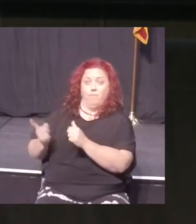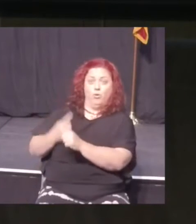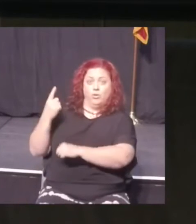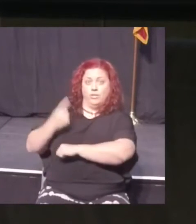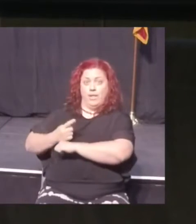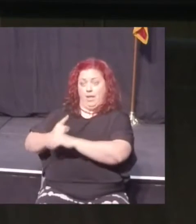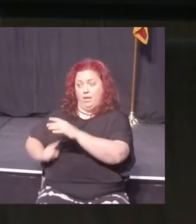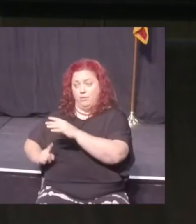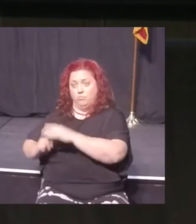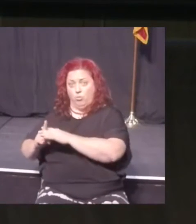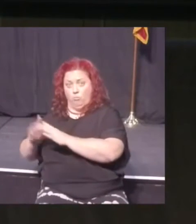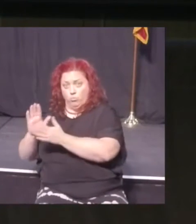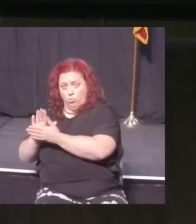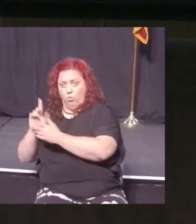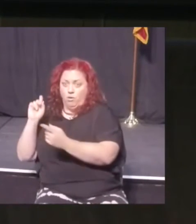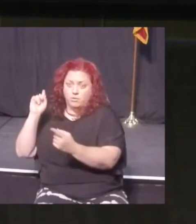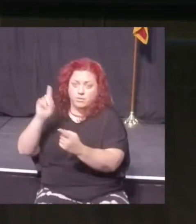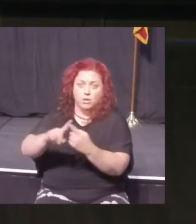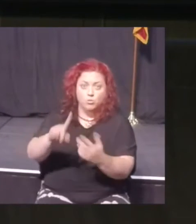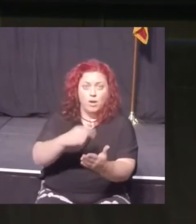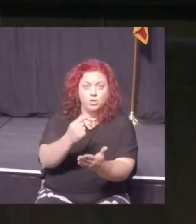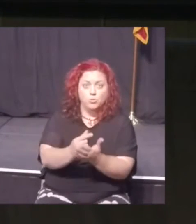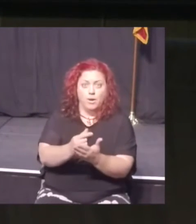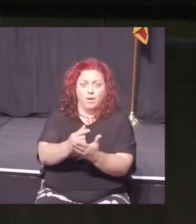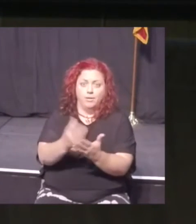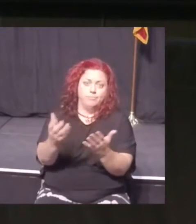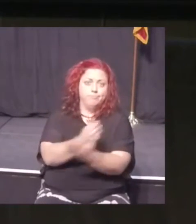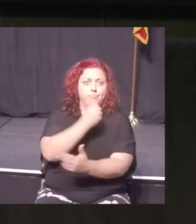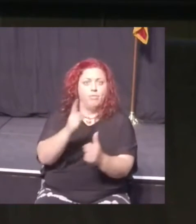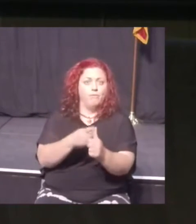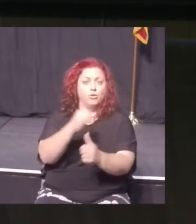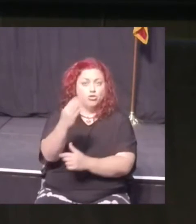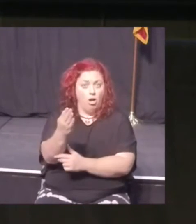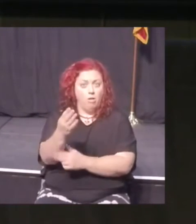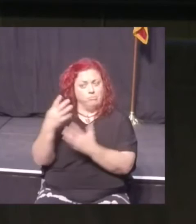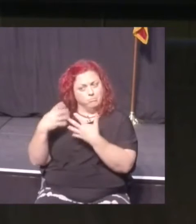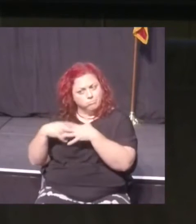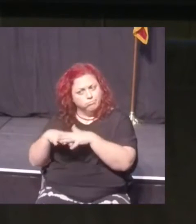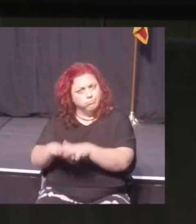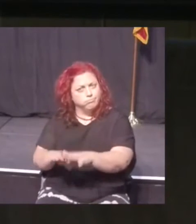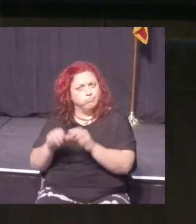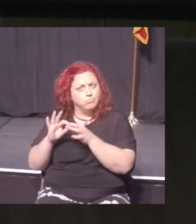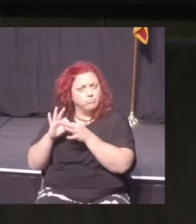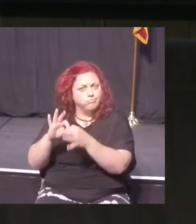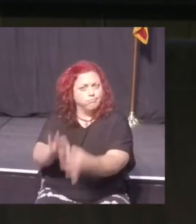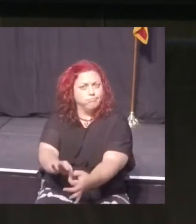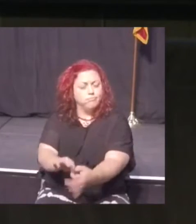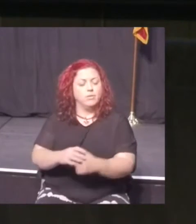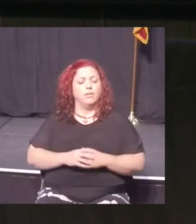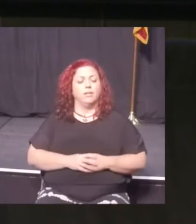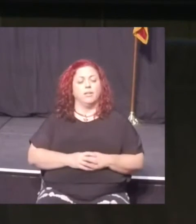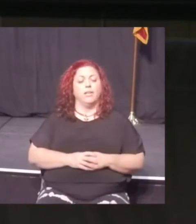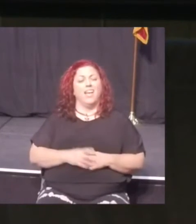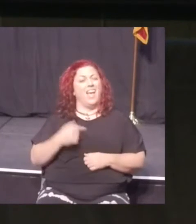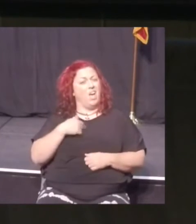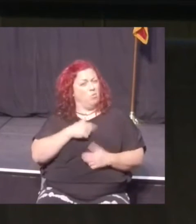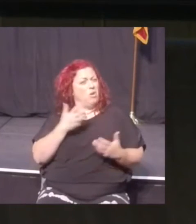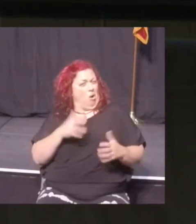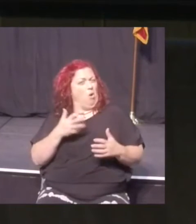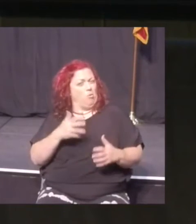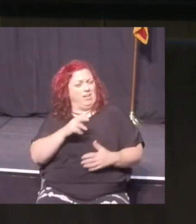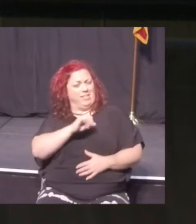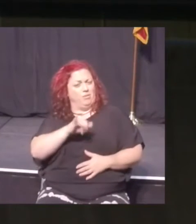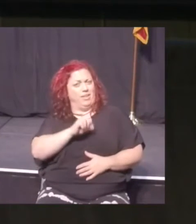they graduate and land their first job? And given all the ways San Jose State is already integrated into